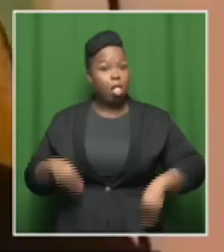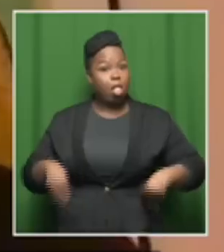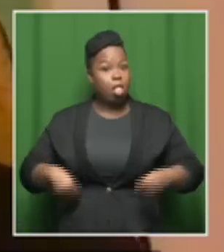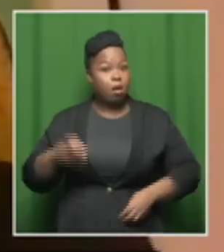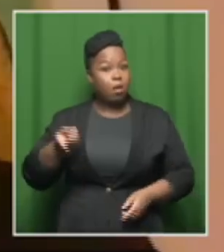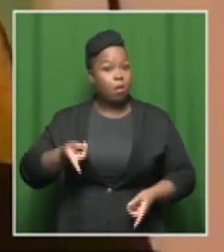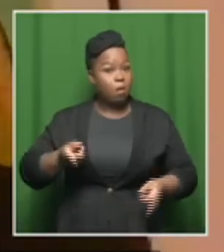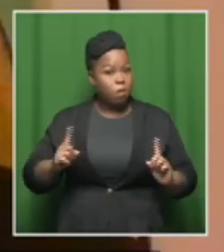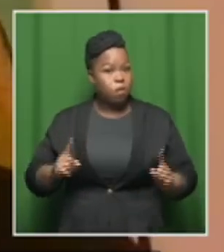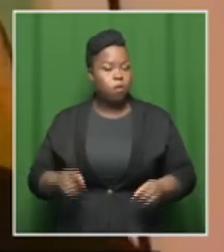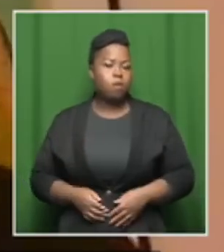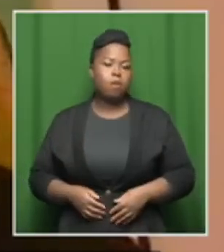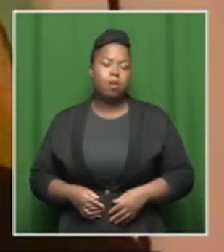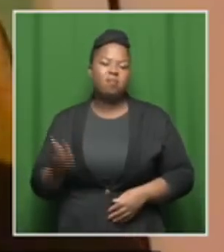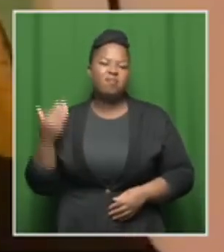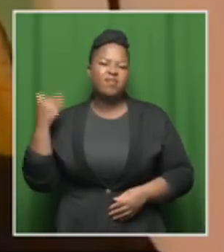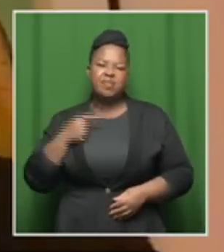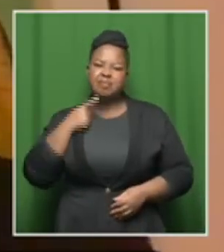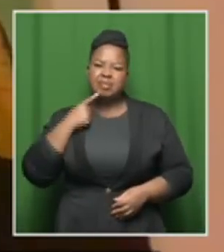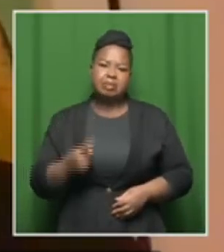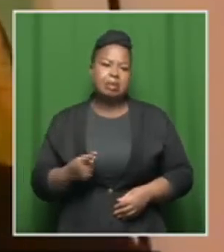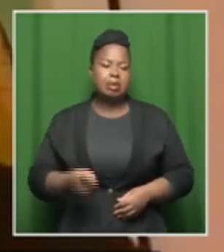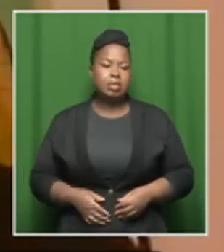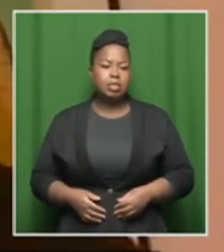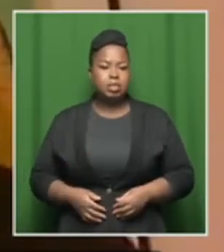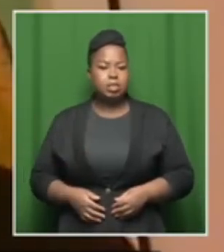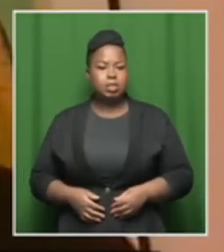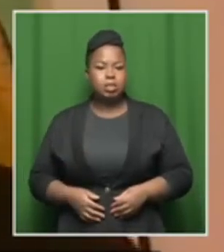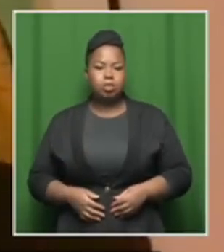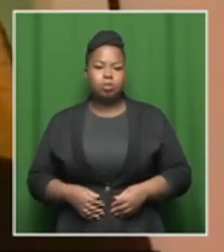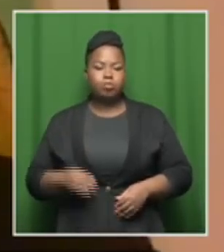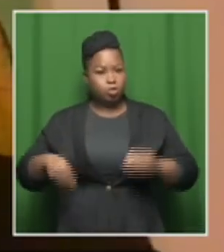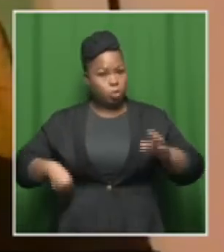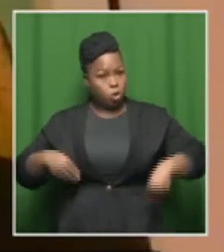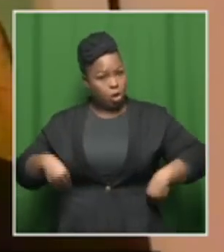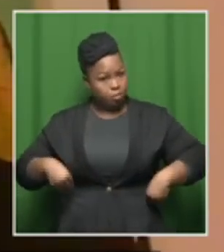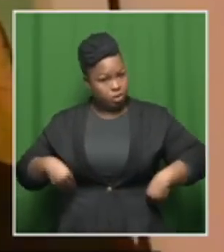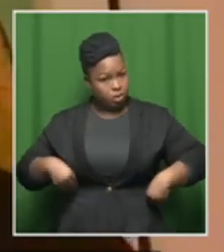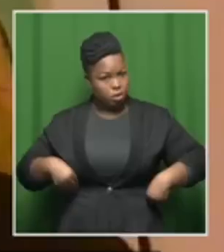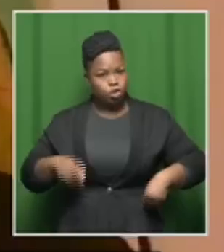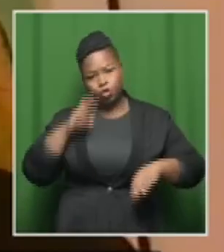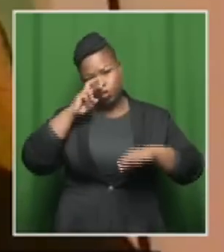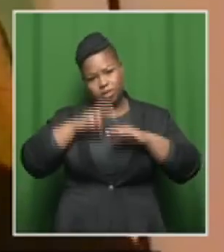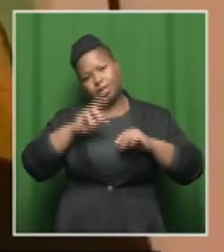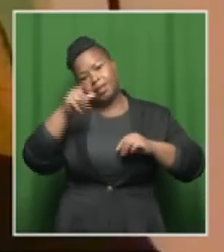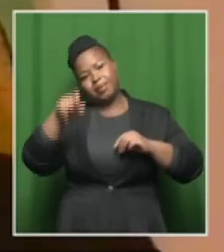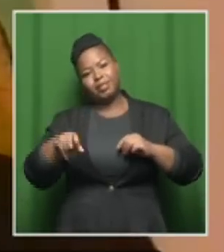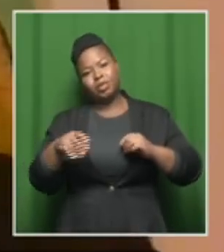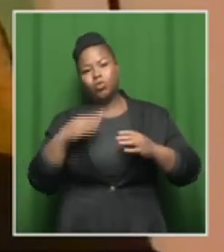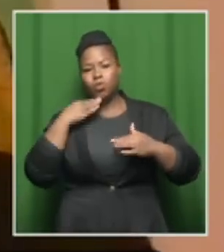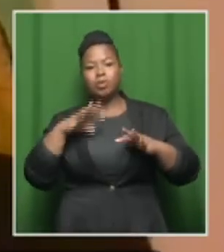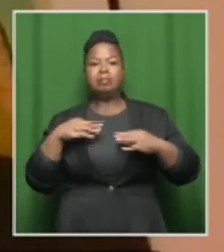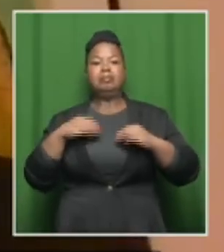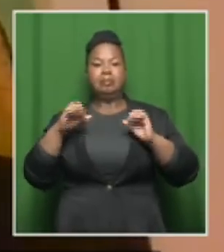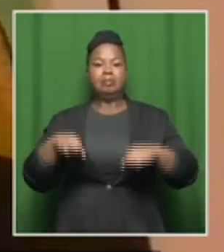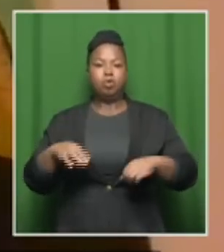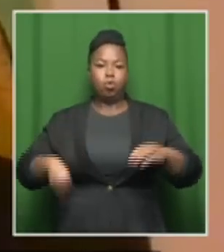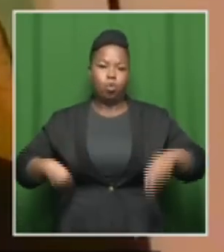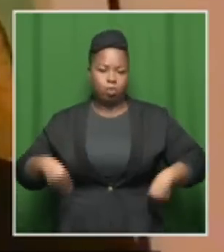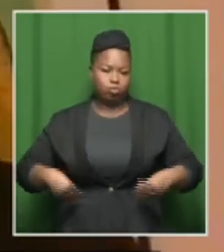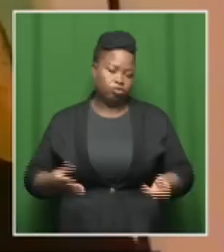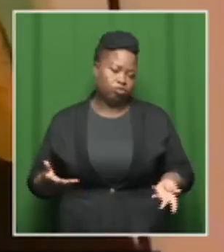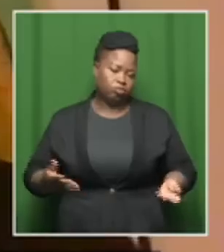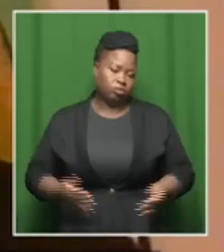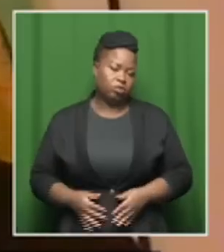he has this saying that to be corrupt, you need someone to corrupt you. So I think that's an important